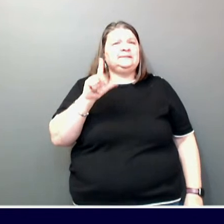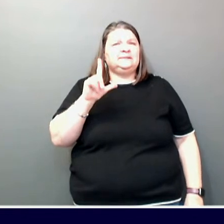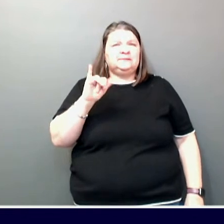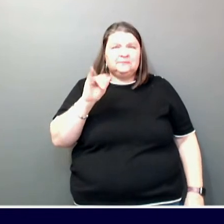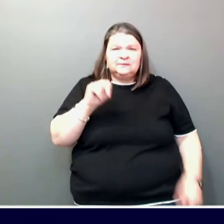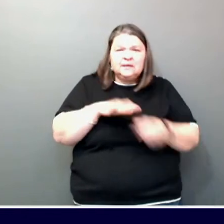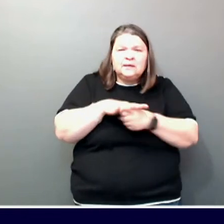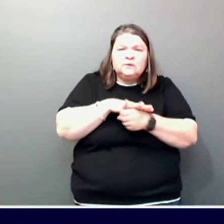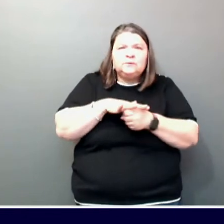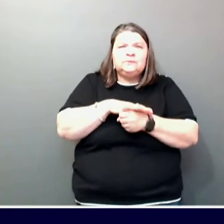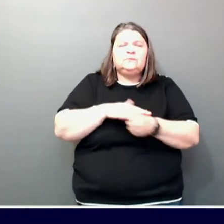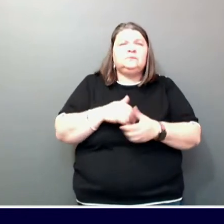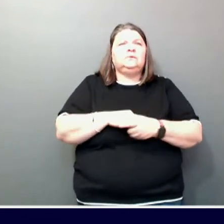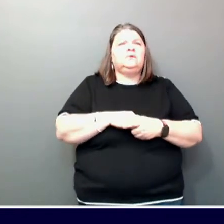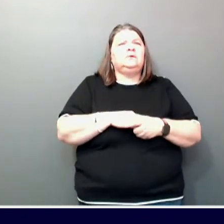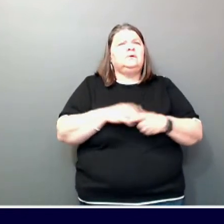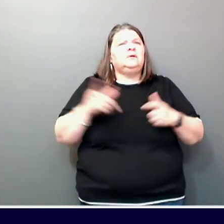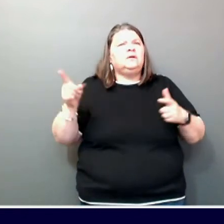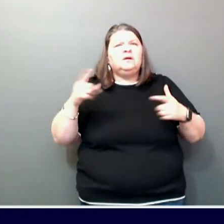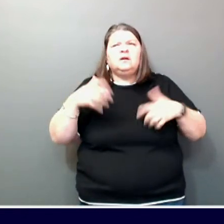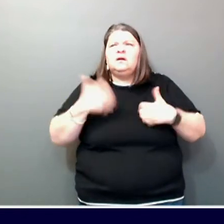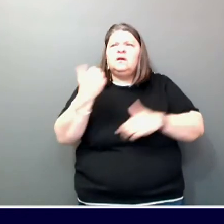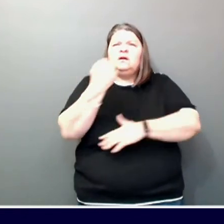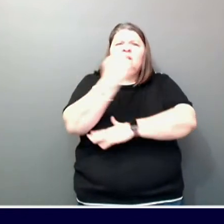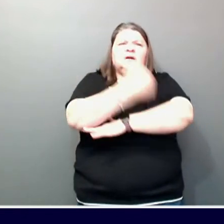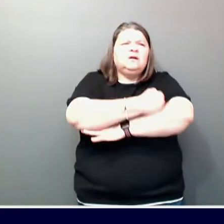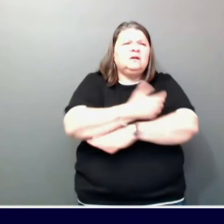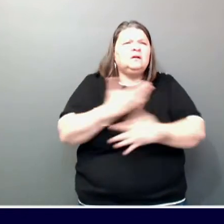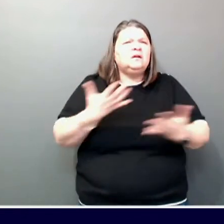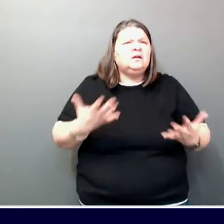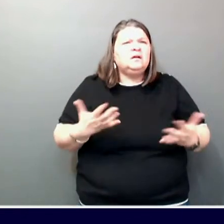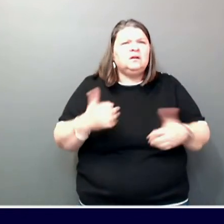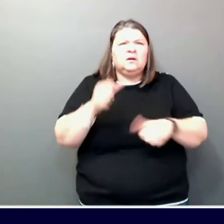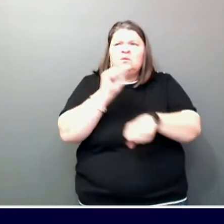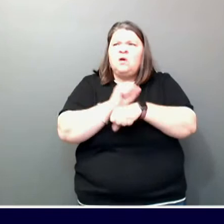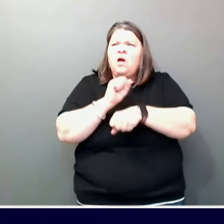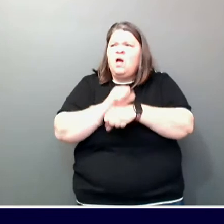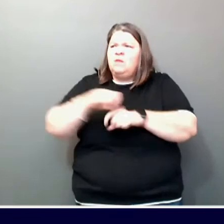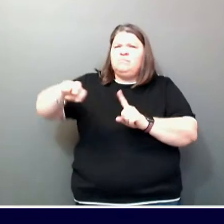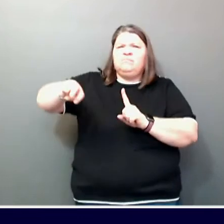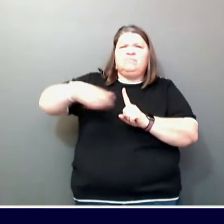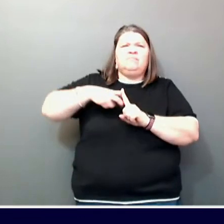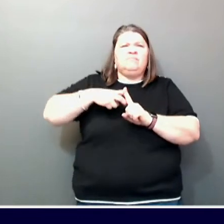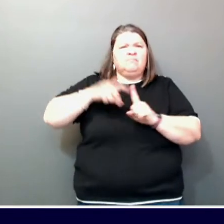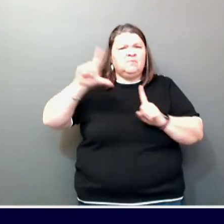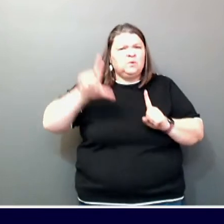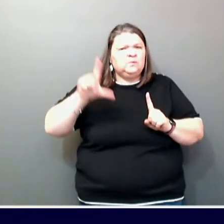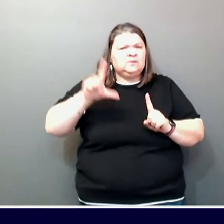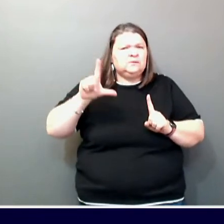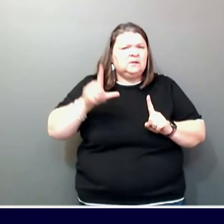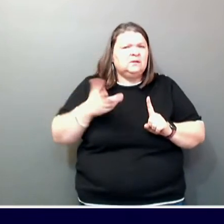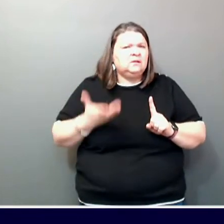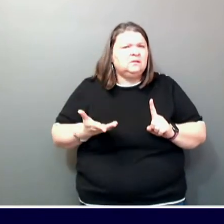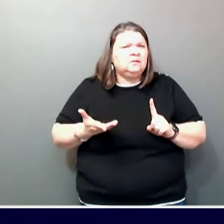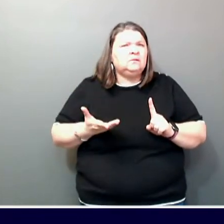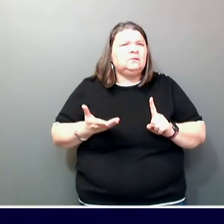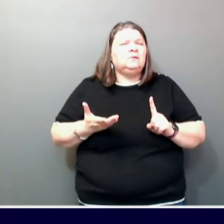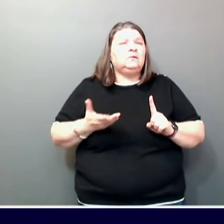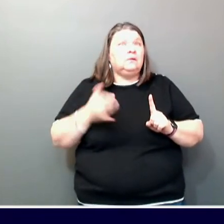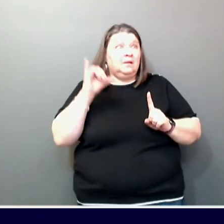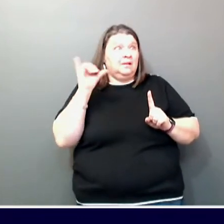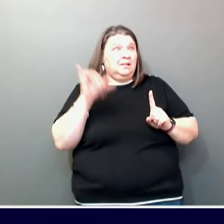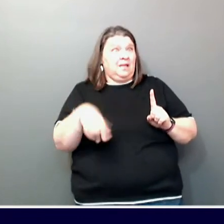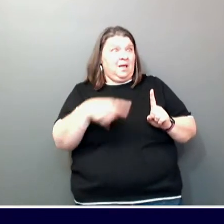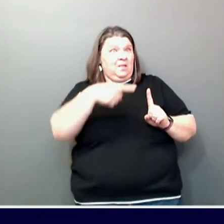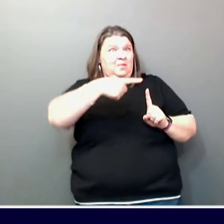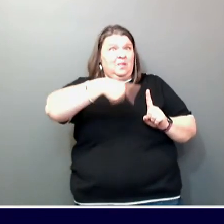jobs to Lewiston instead of renewing the lease there, and give me a sense of whether all those jobs will be maintained there, in the sense that like